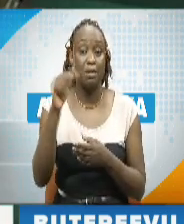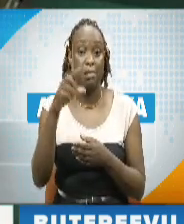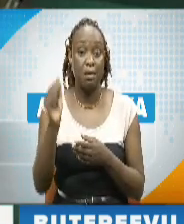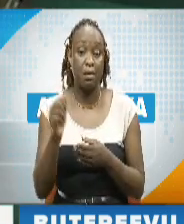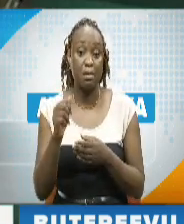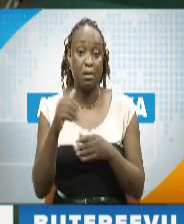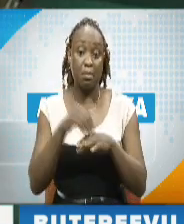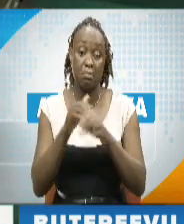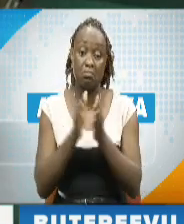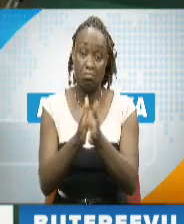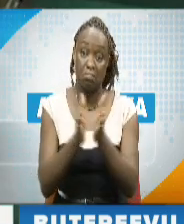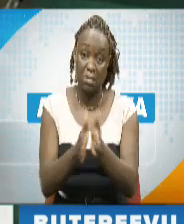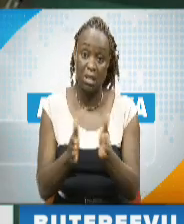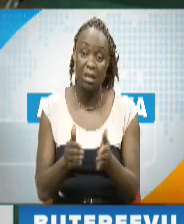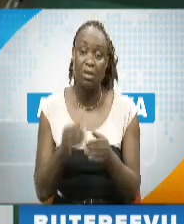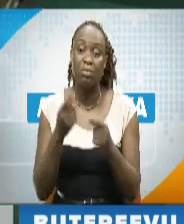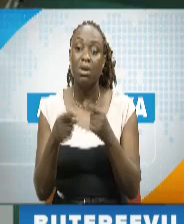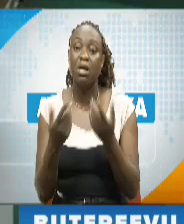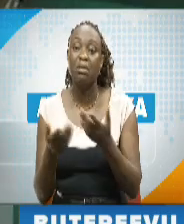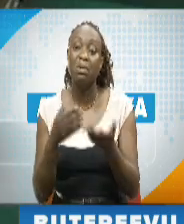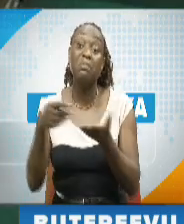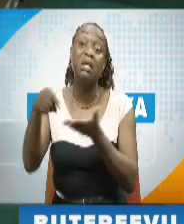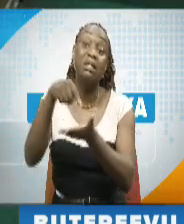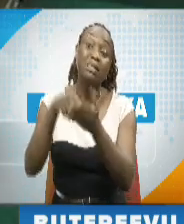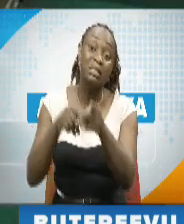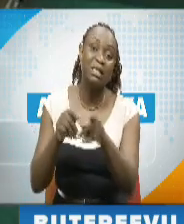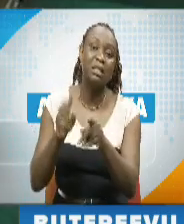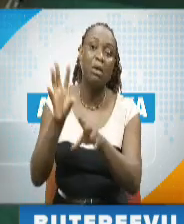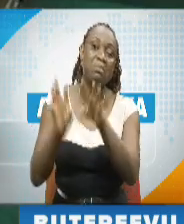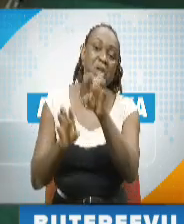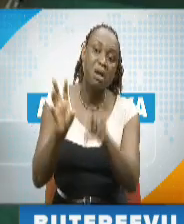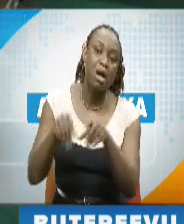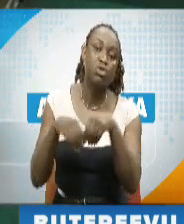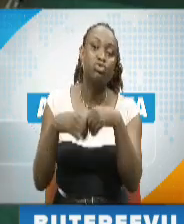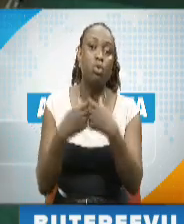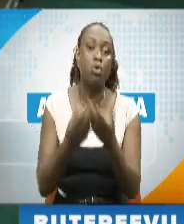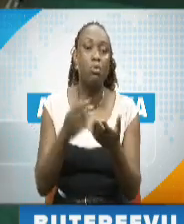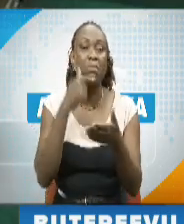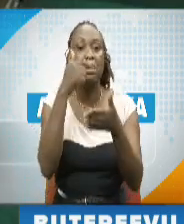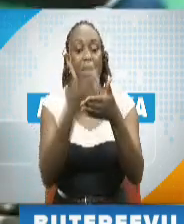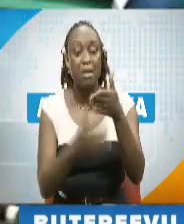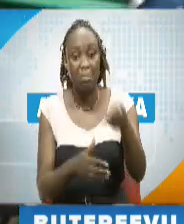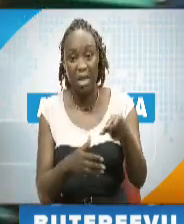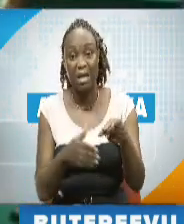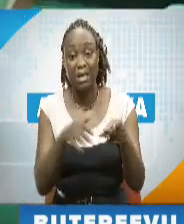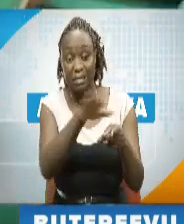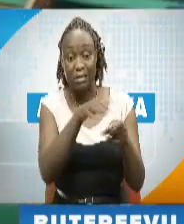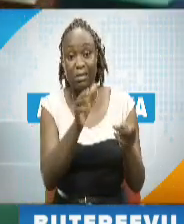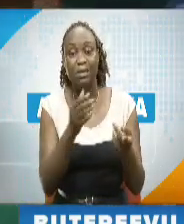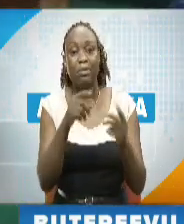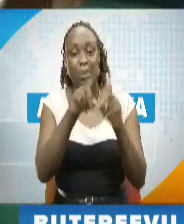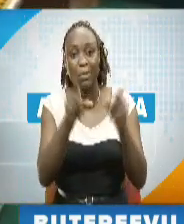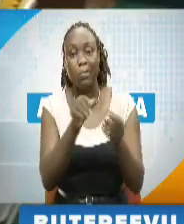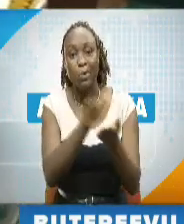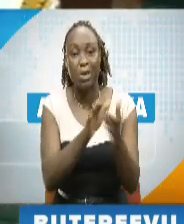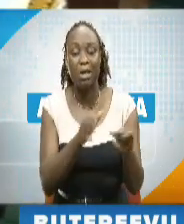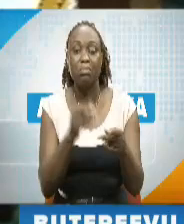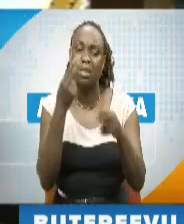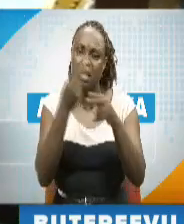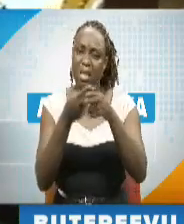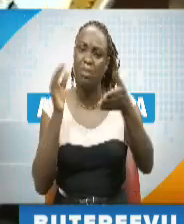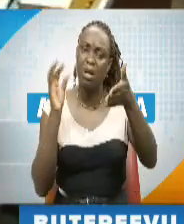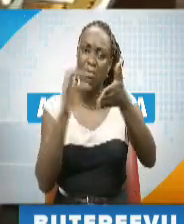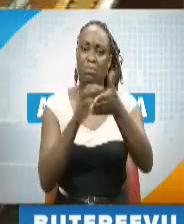those centers, either the cancer center or the blood bank after him. Henry Kyemba yaweereza mu gavumenti